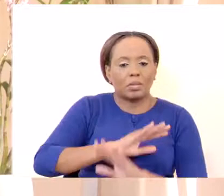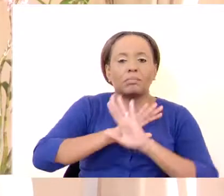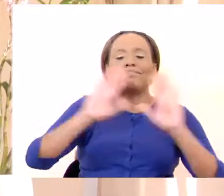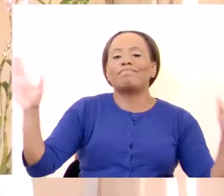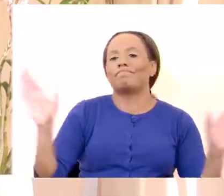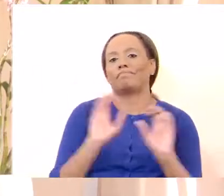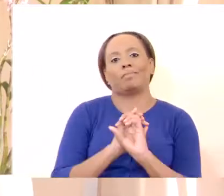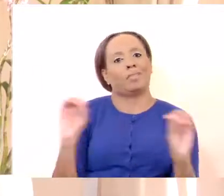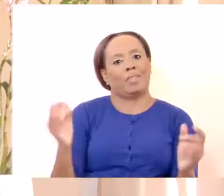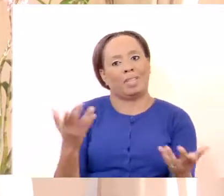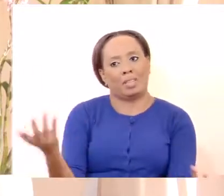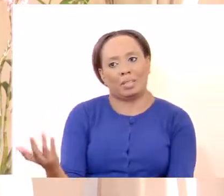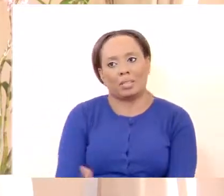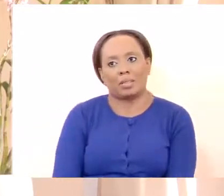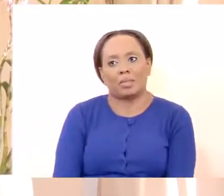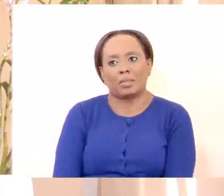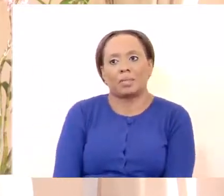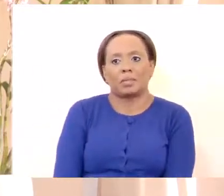time.